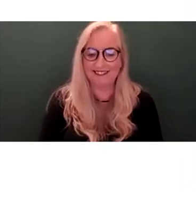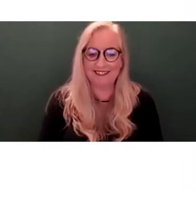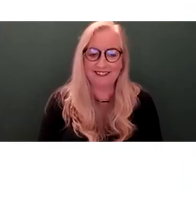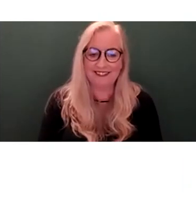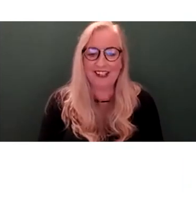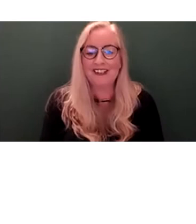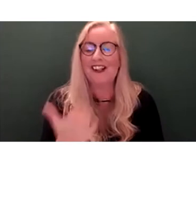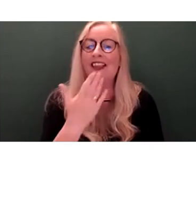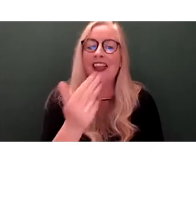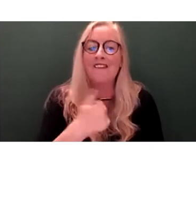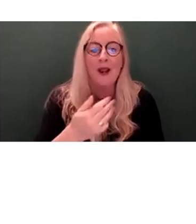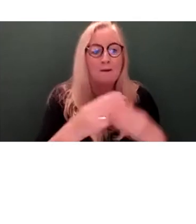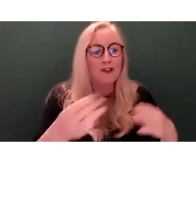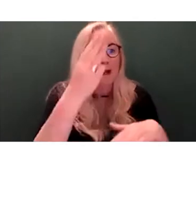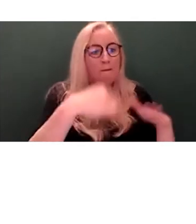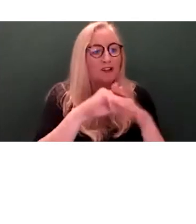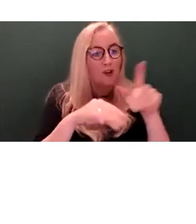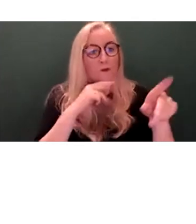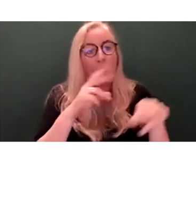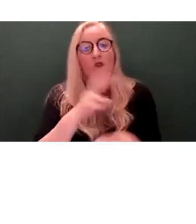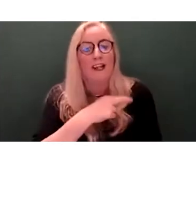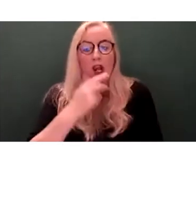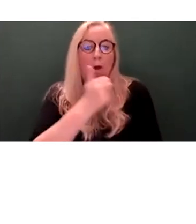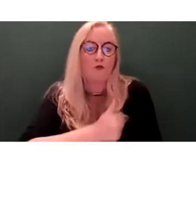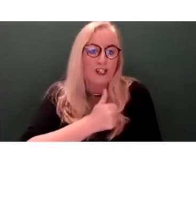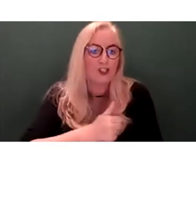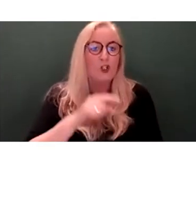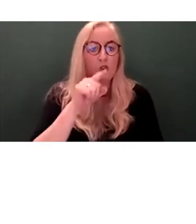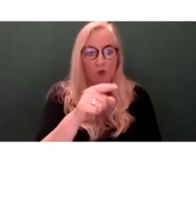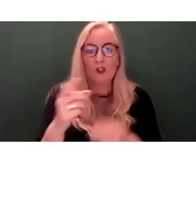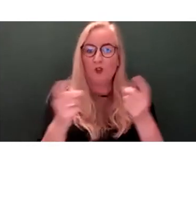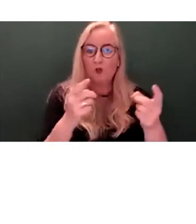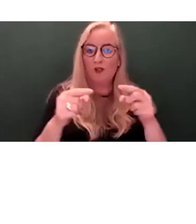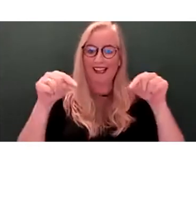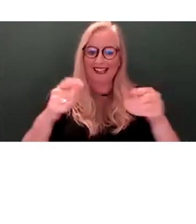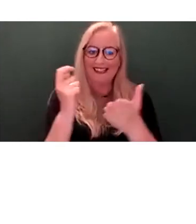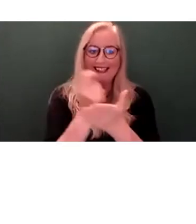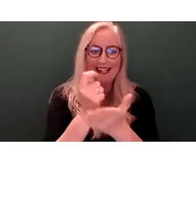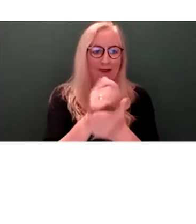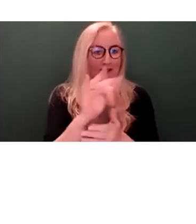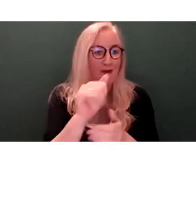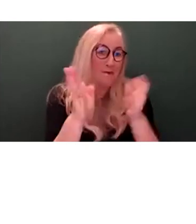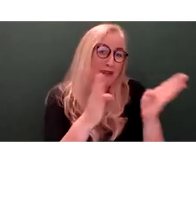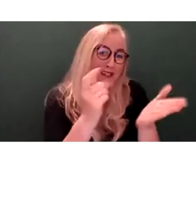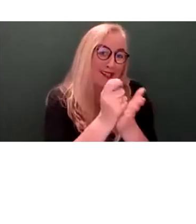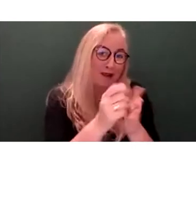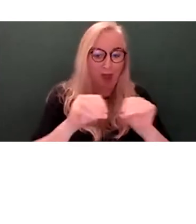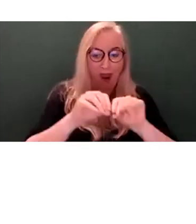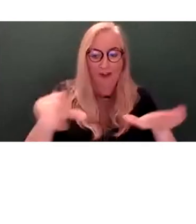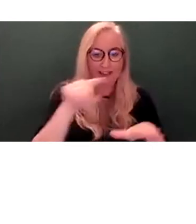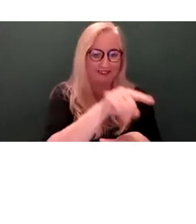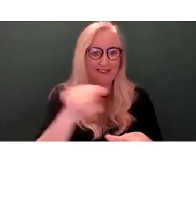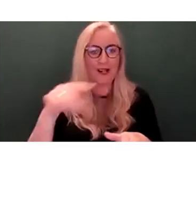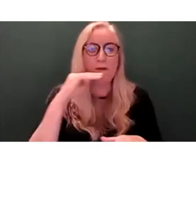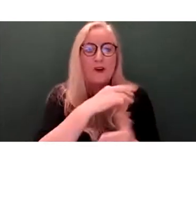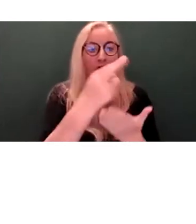Thank you very much, Minister. We really appreciate you taking the time out of your very busy schedule to come and launch these important reports. So